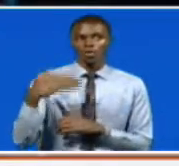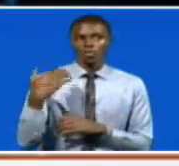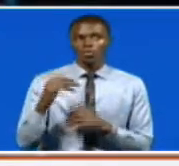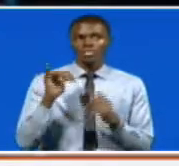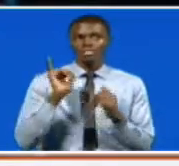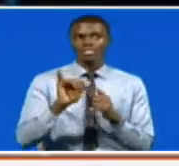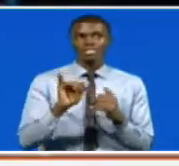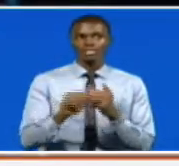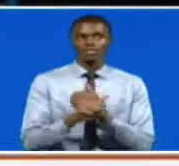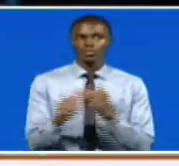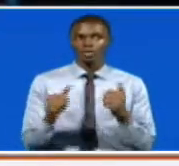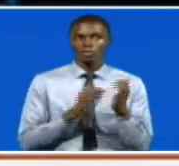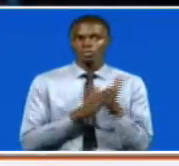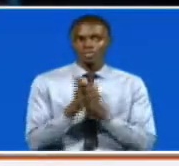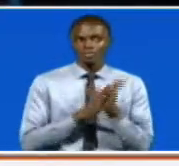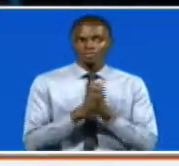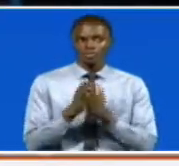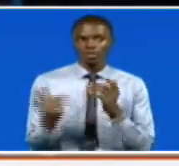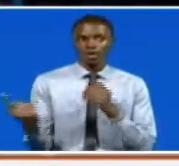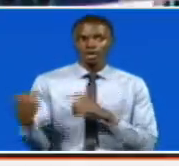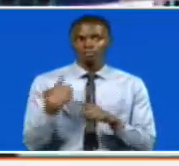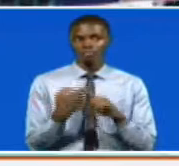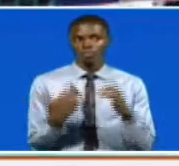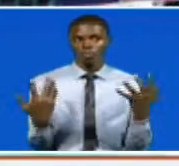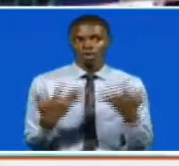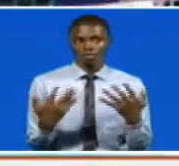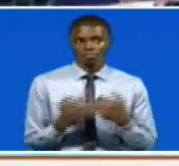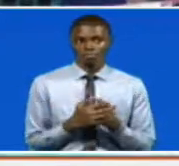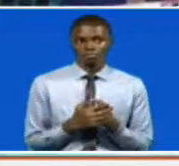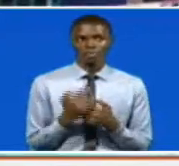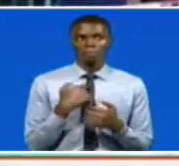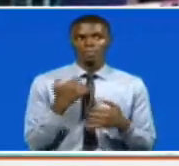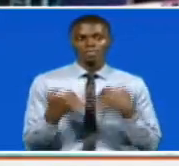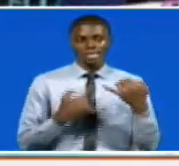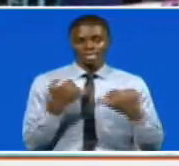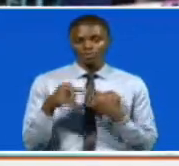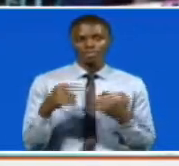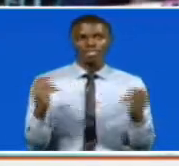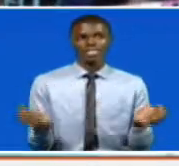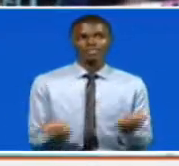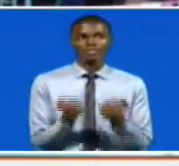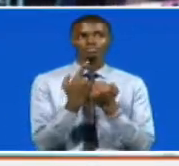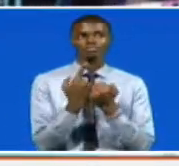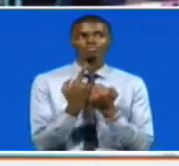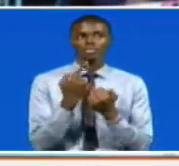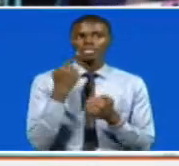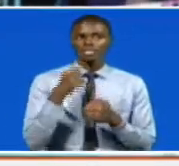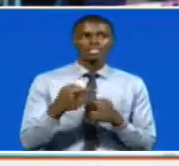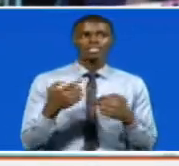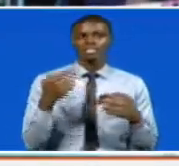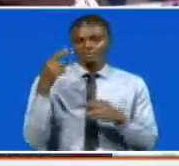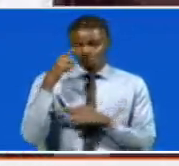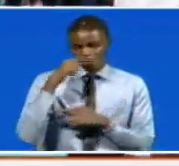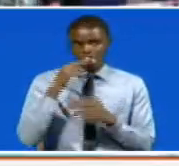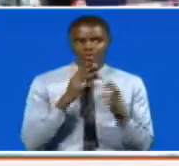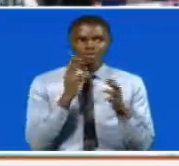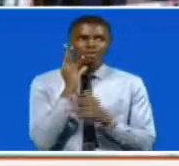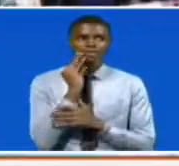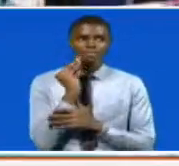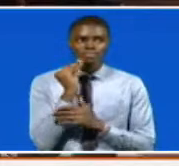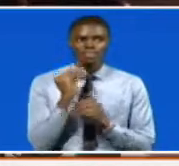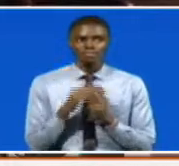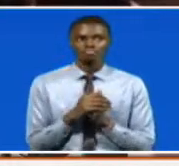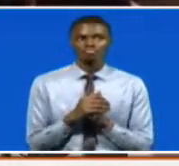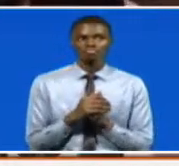off and how good motivation always comes through. I've really enjoyed this event. It's been a really fun experience.